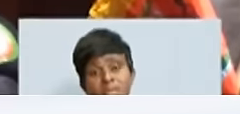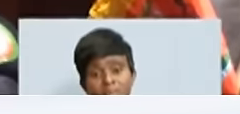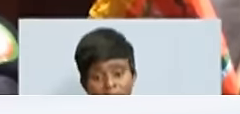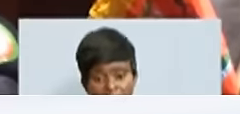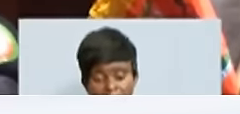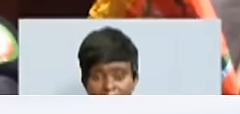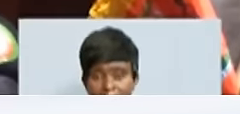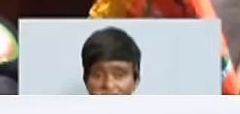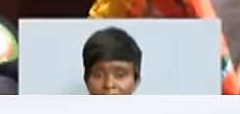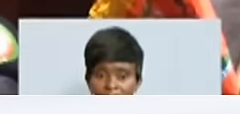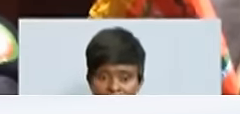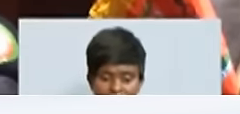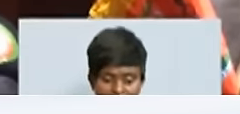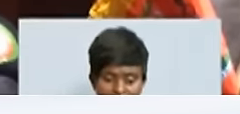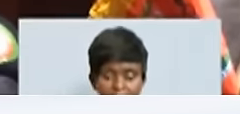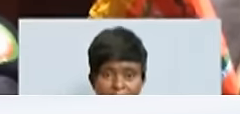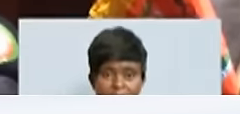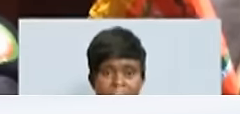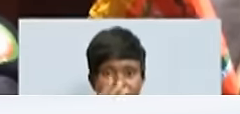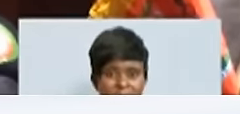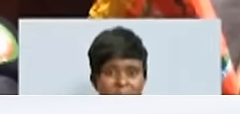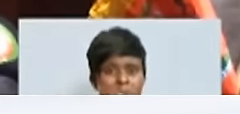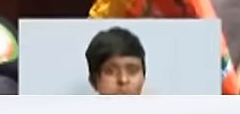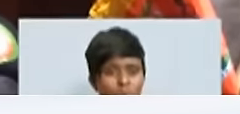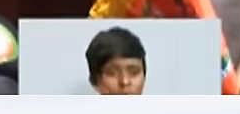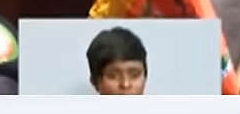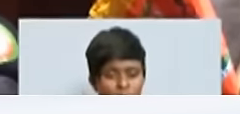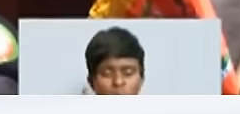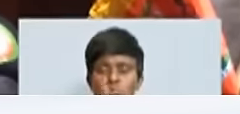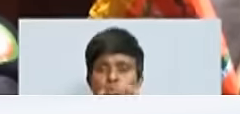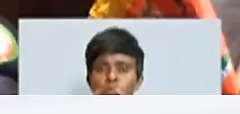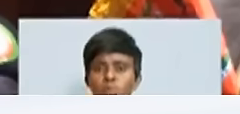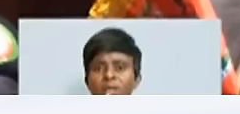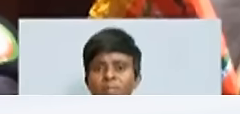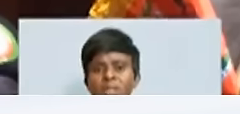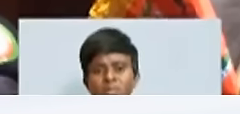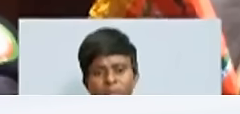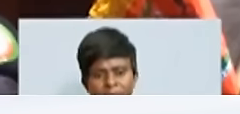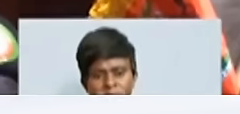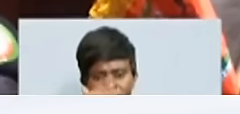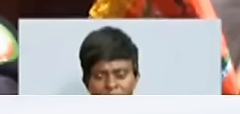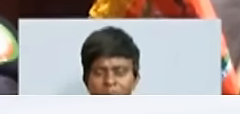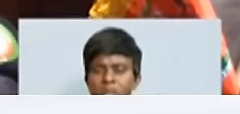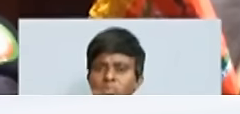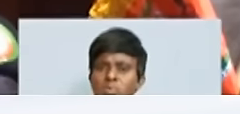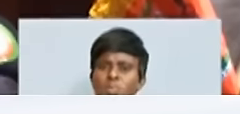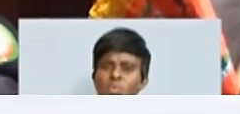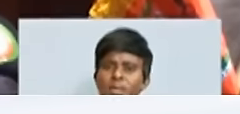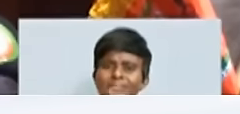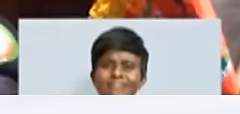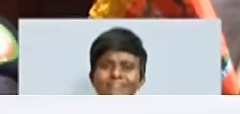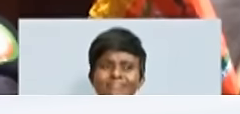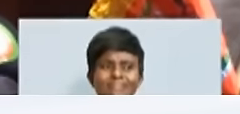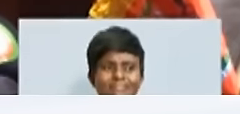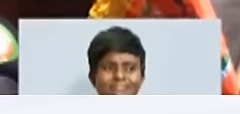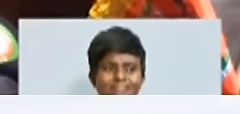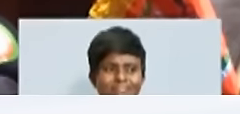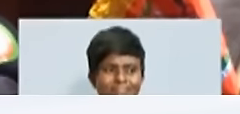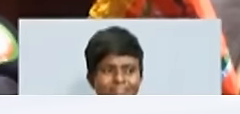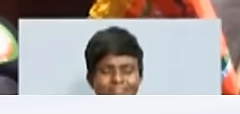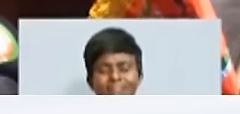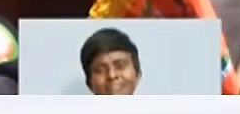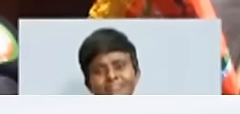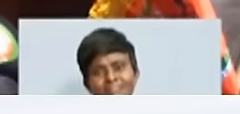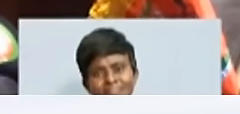became something abnormal to talk about hard work, because the normalcy was laziness, and the returns,